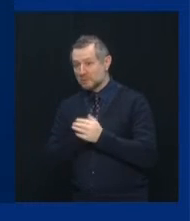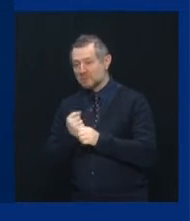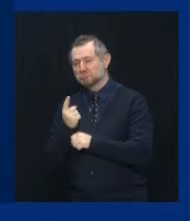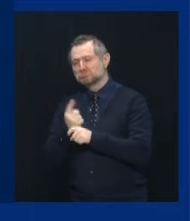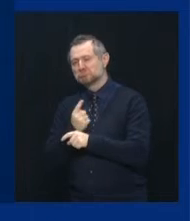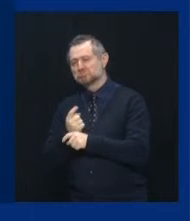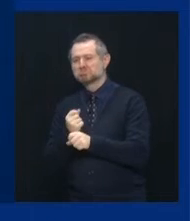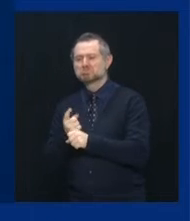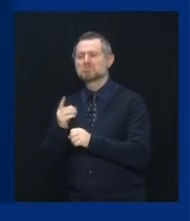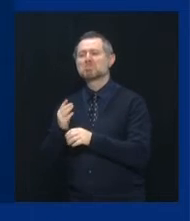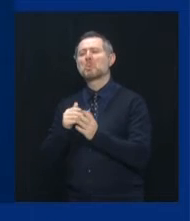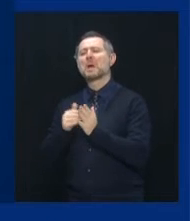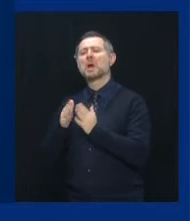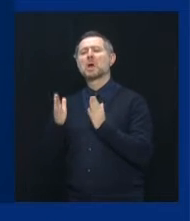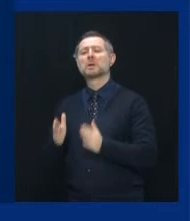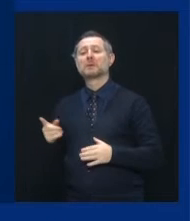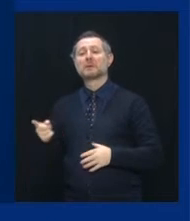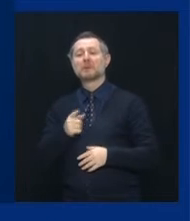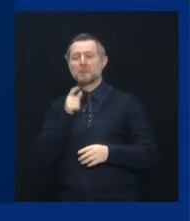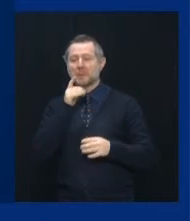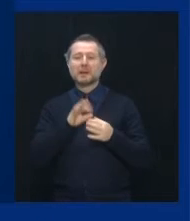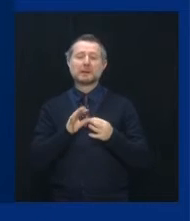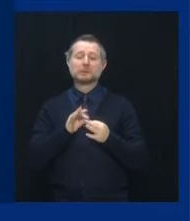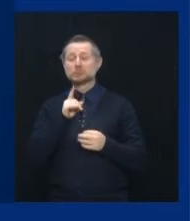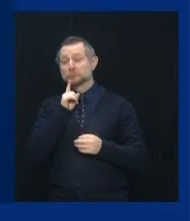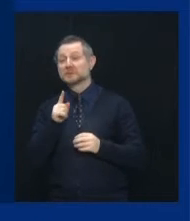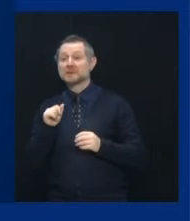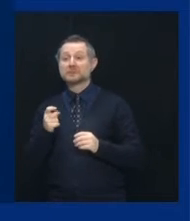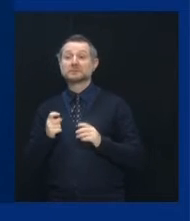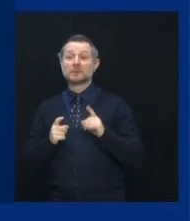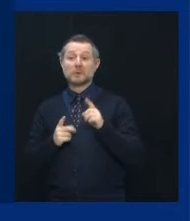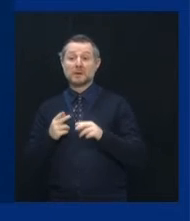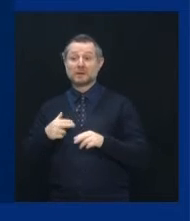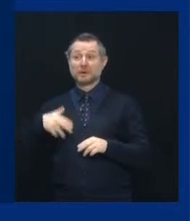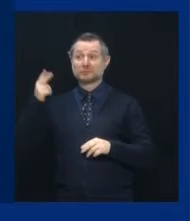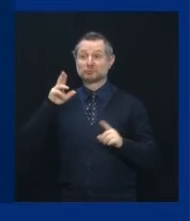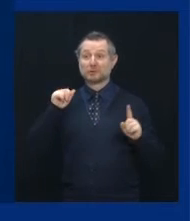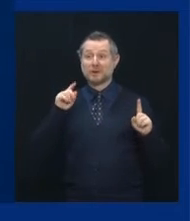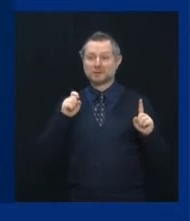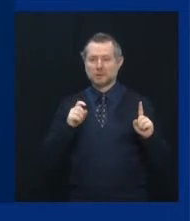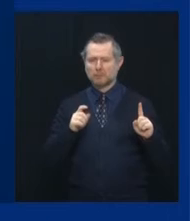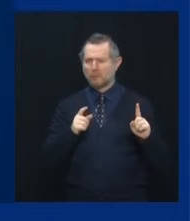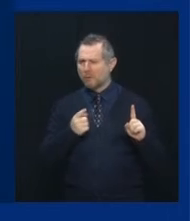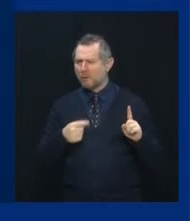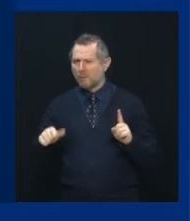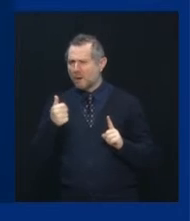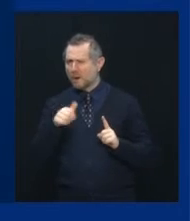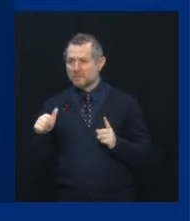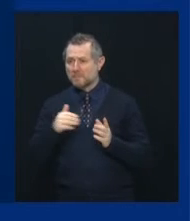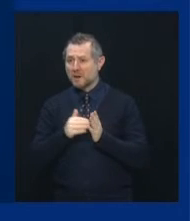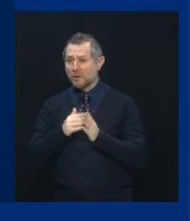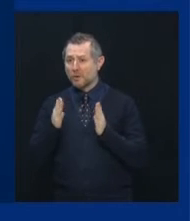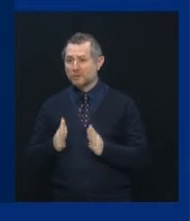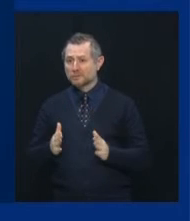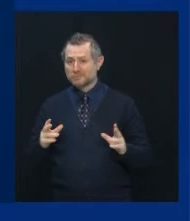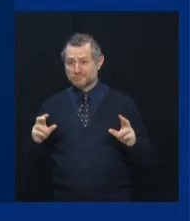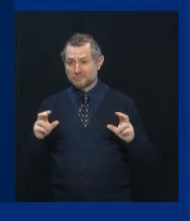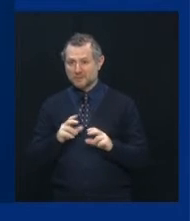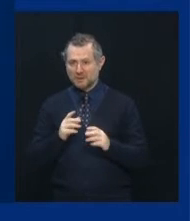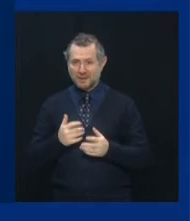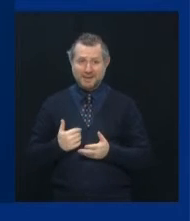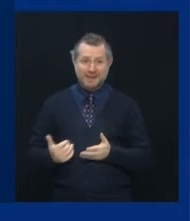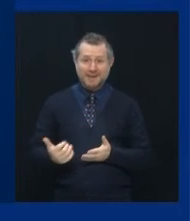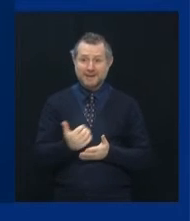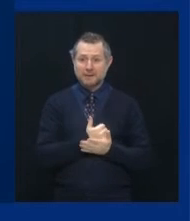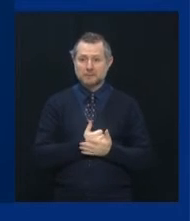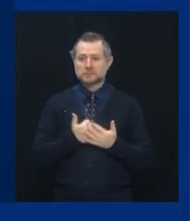millionaire's tax would suggest, highest rate, any millionaire, it only raises